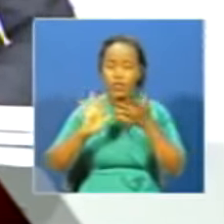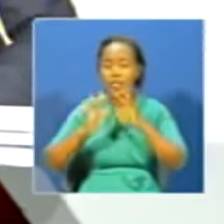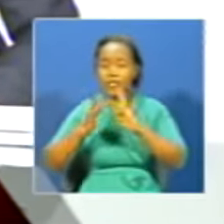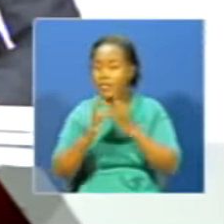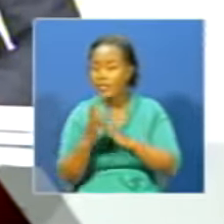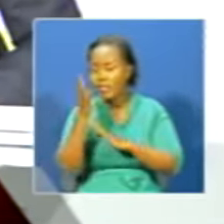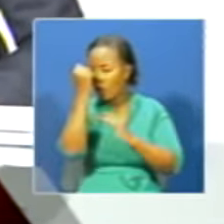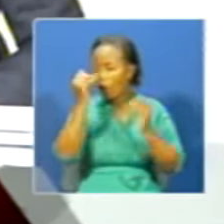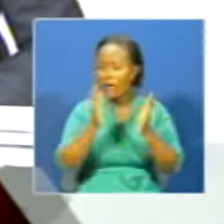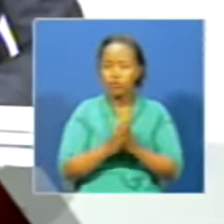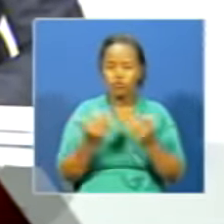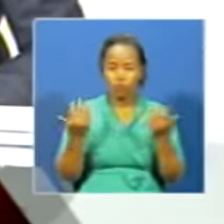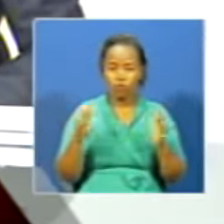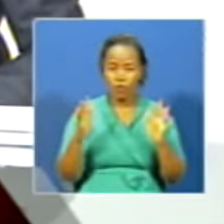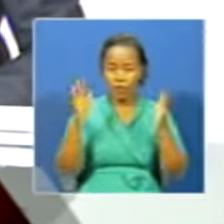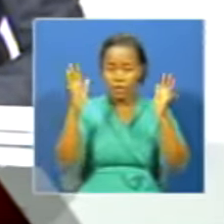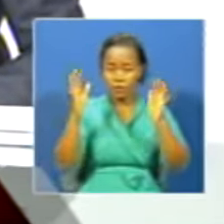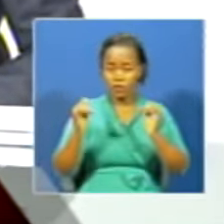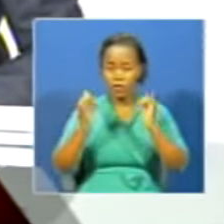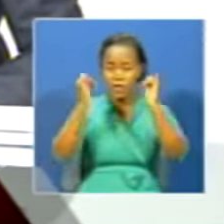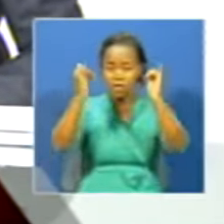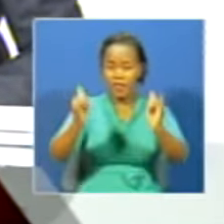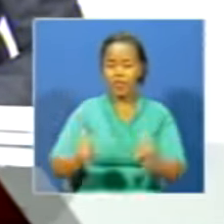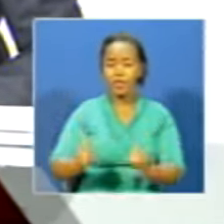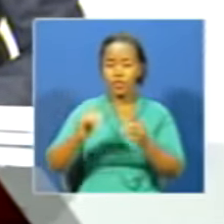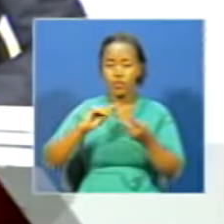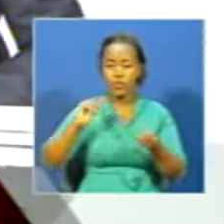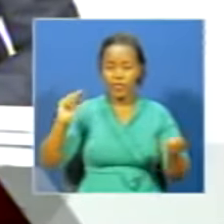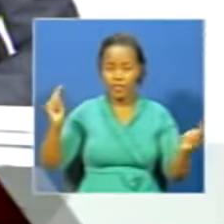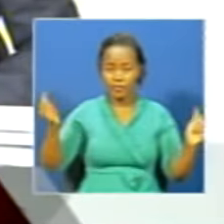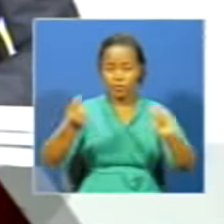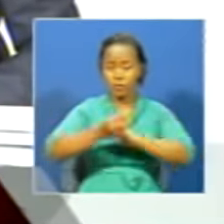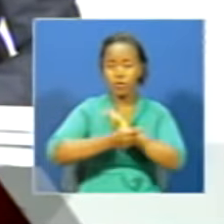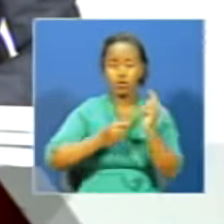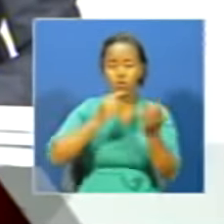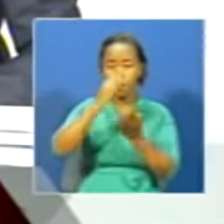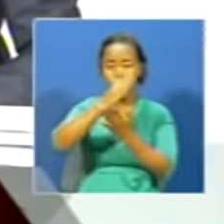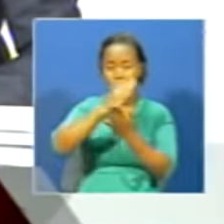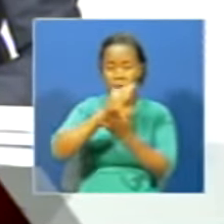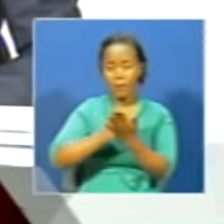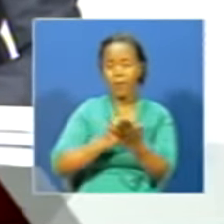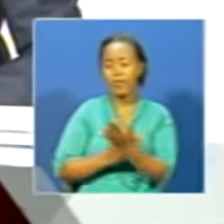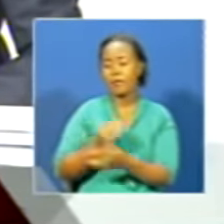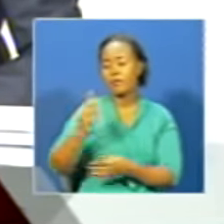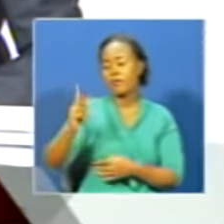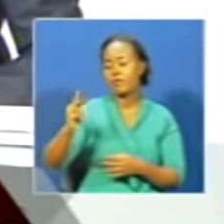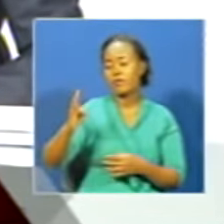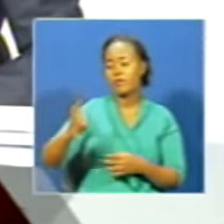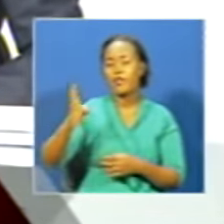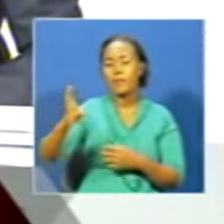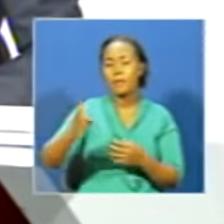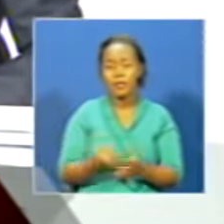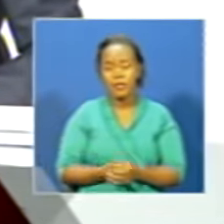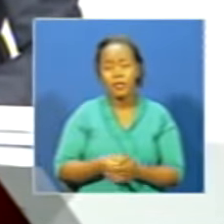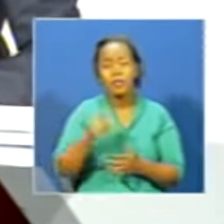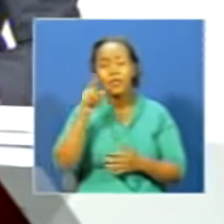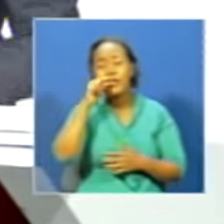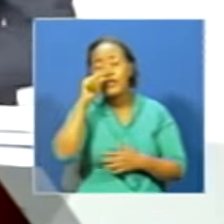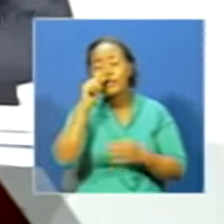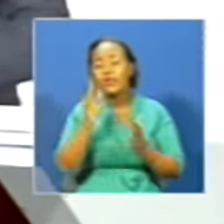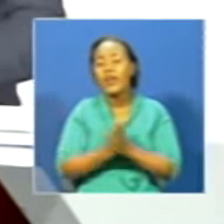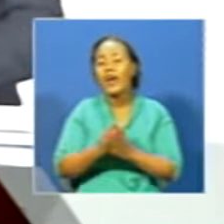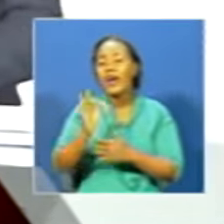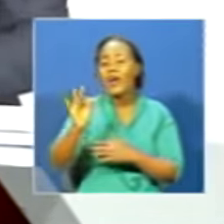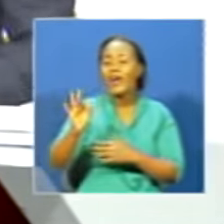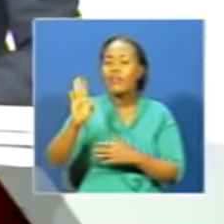KBC Channel One news and programming revamp. Both the Twitter and Facebook were abuzz with us.